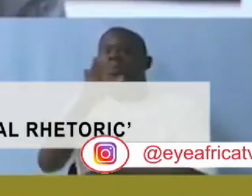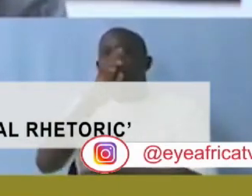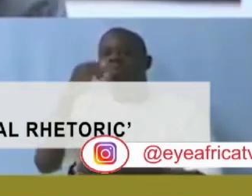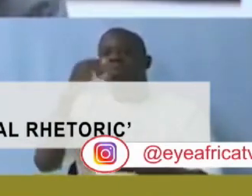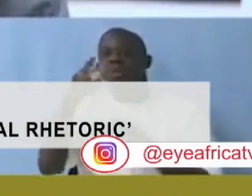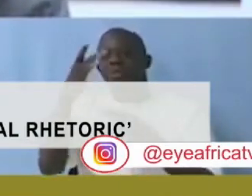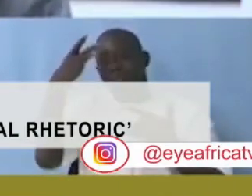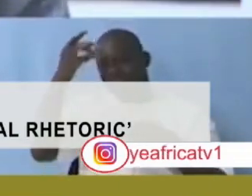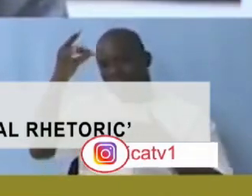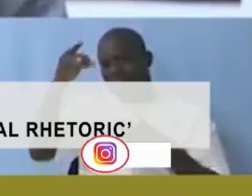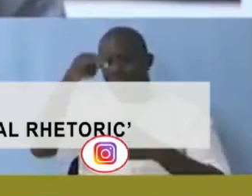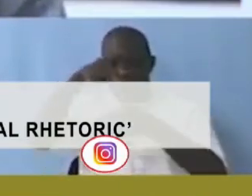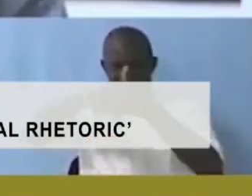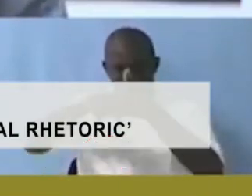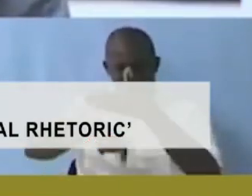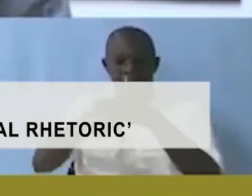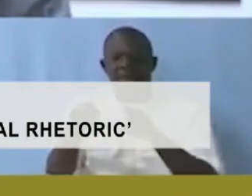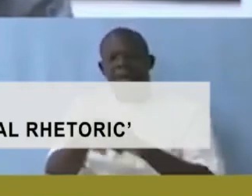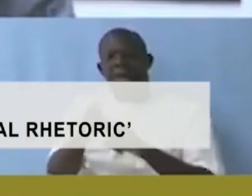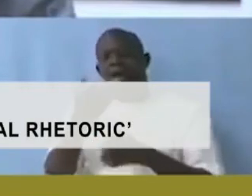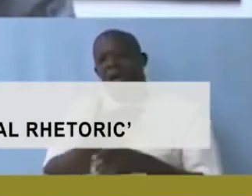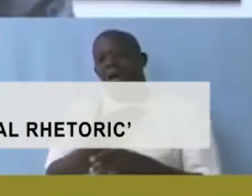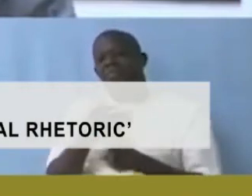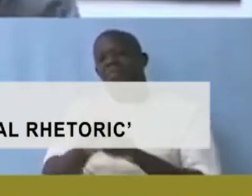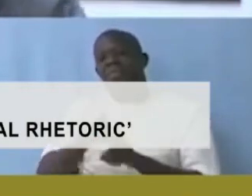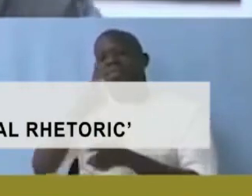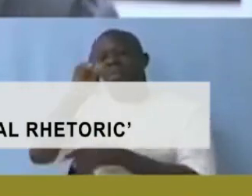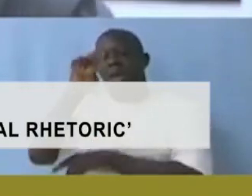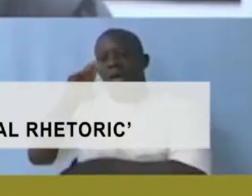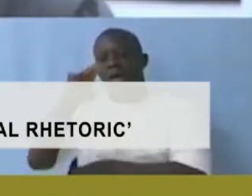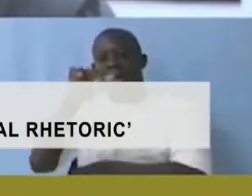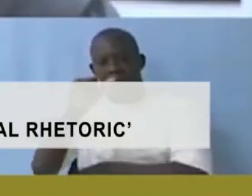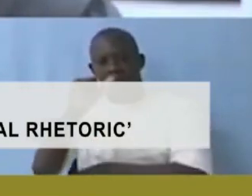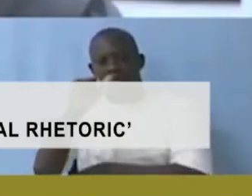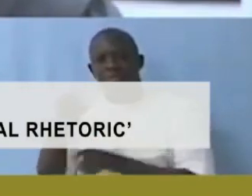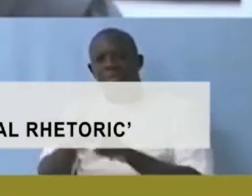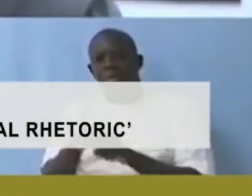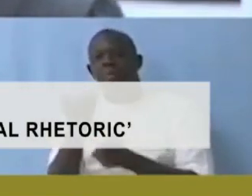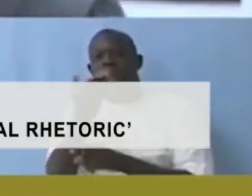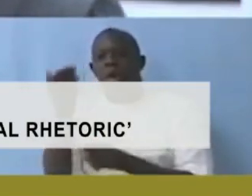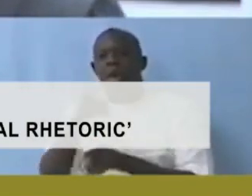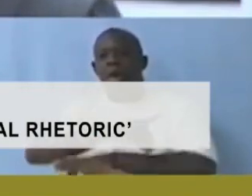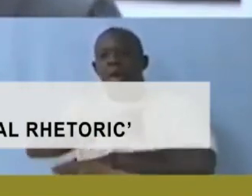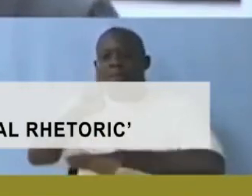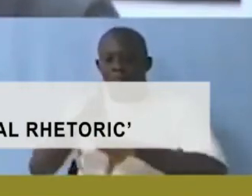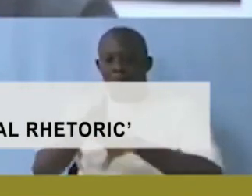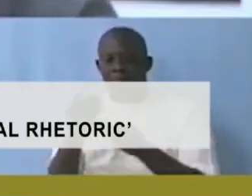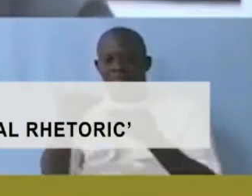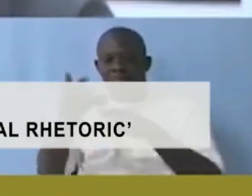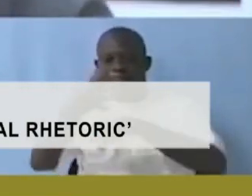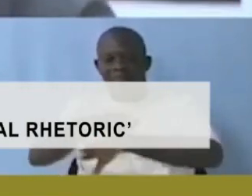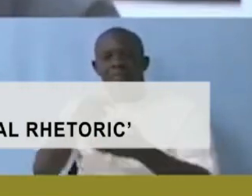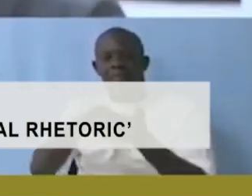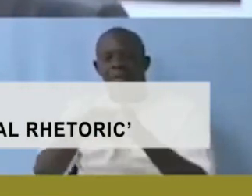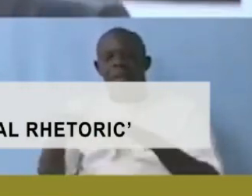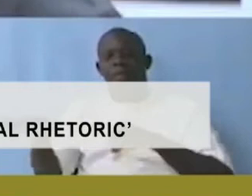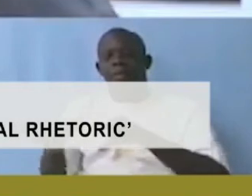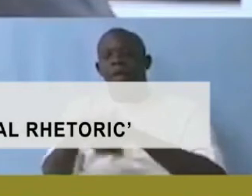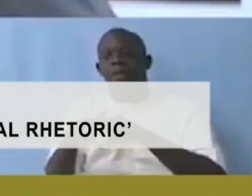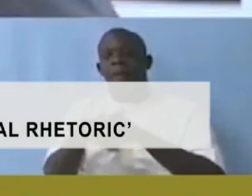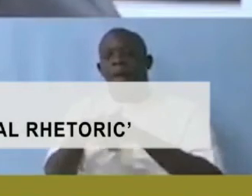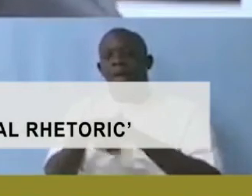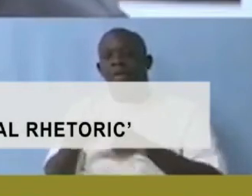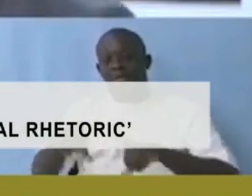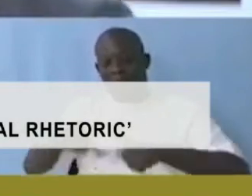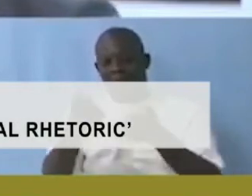And at the cell itself, it's at the DNA of the cells itself where it integrates and become part of that